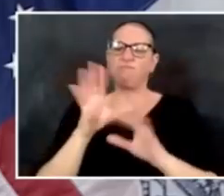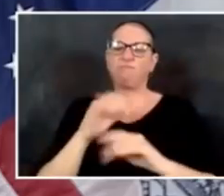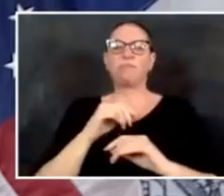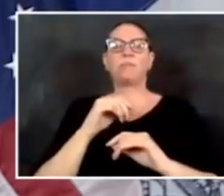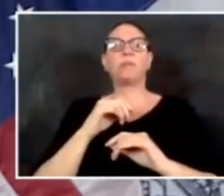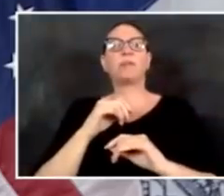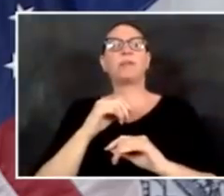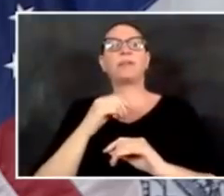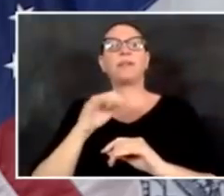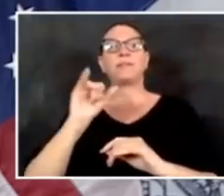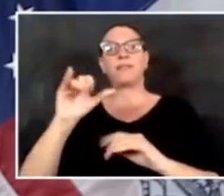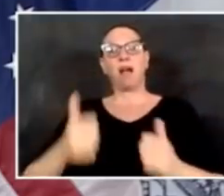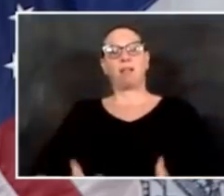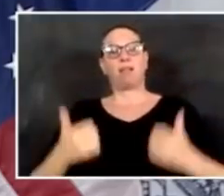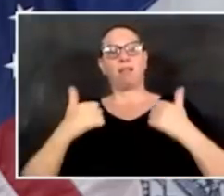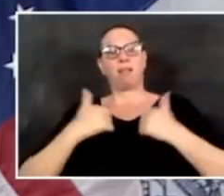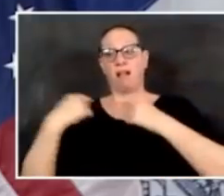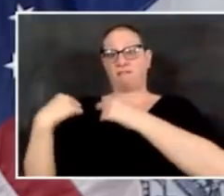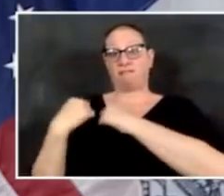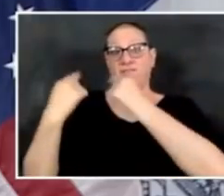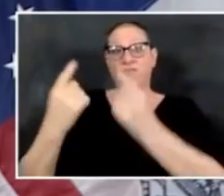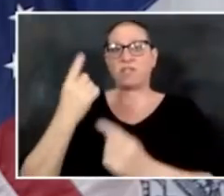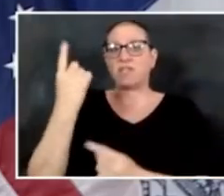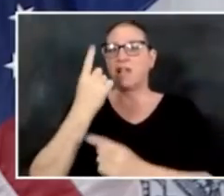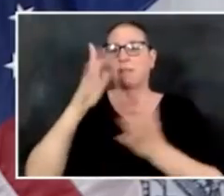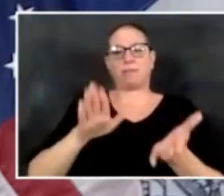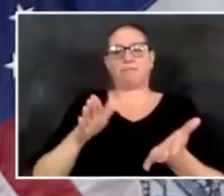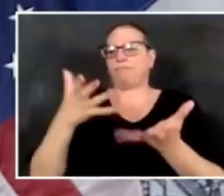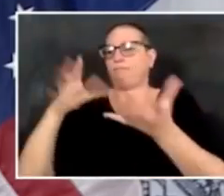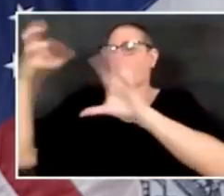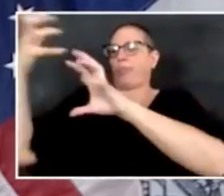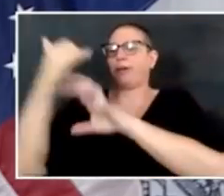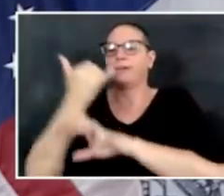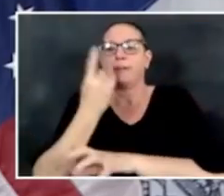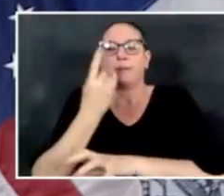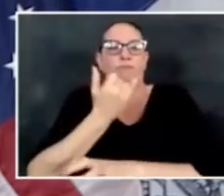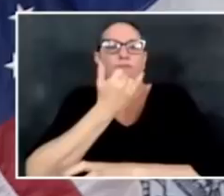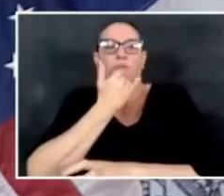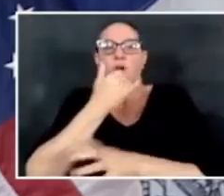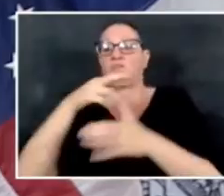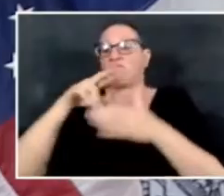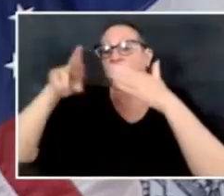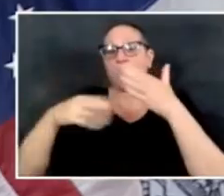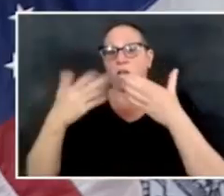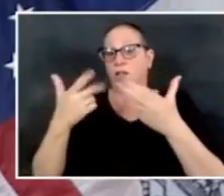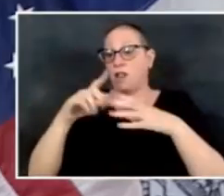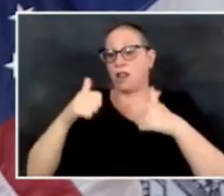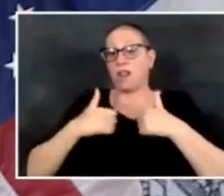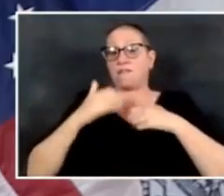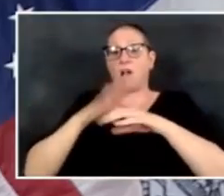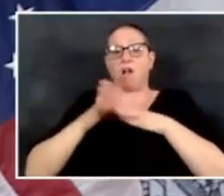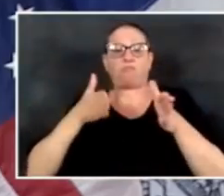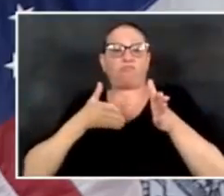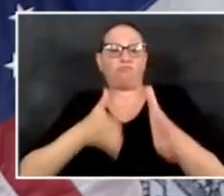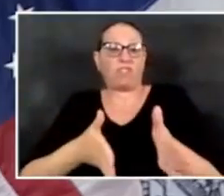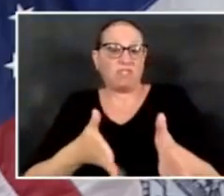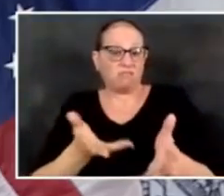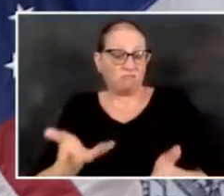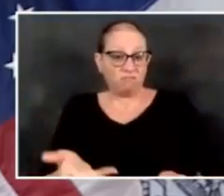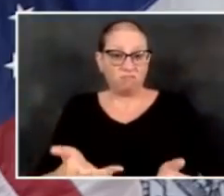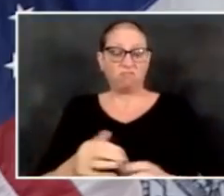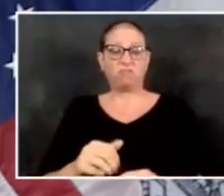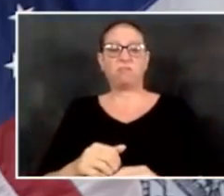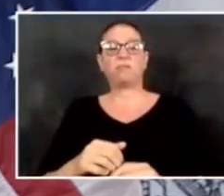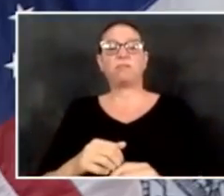streets. And this is what we have talked about over these last months, that this is not a reality we should accept any longer in our city.